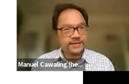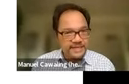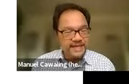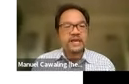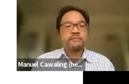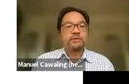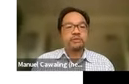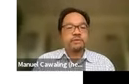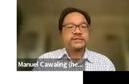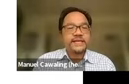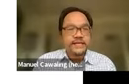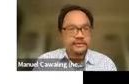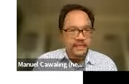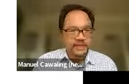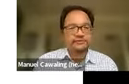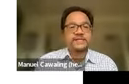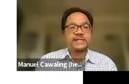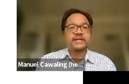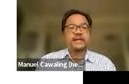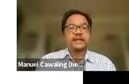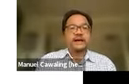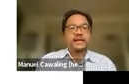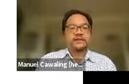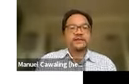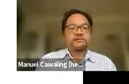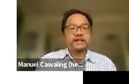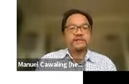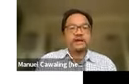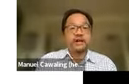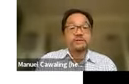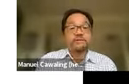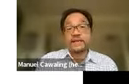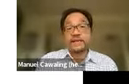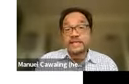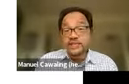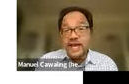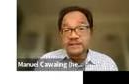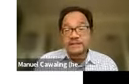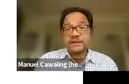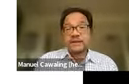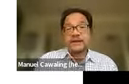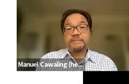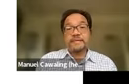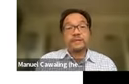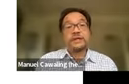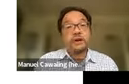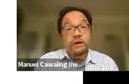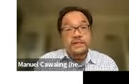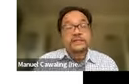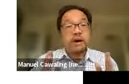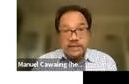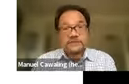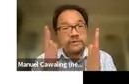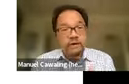March, all focuses on the state, but we're particularly interested, uh, in the creative economy revitalization act, uh, because we know that